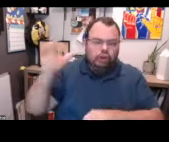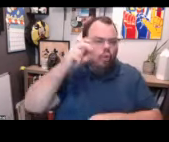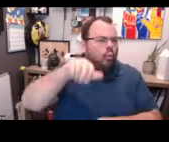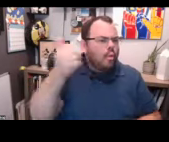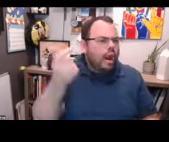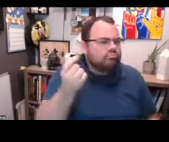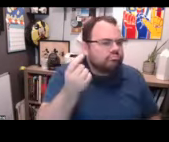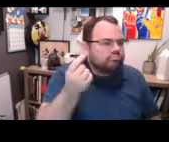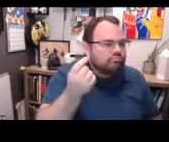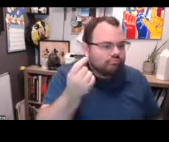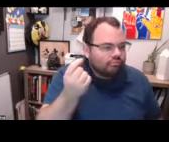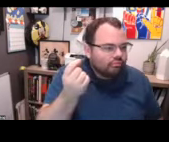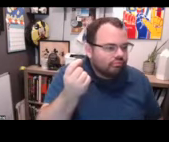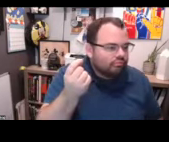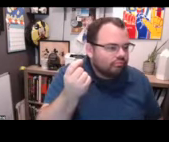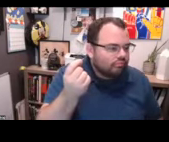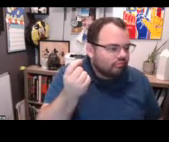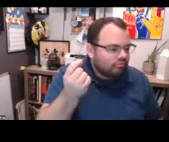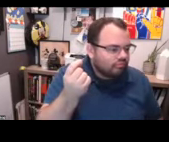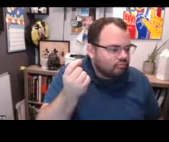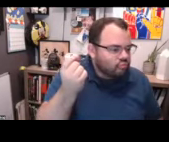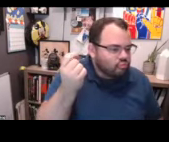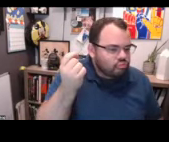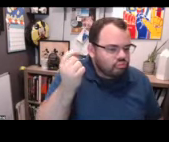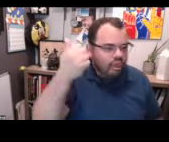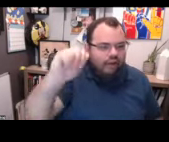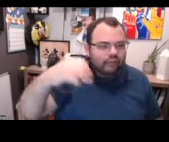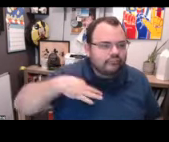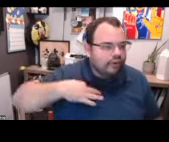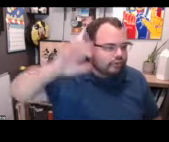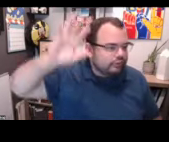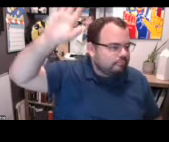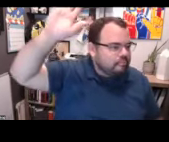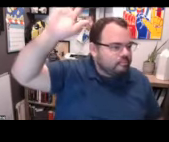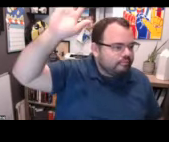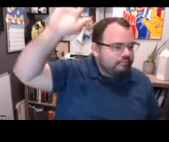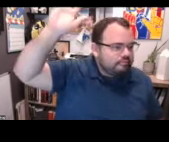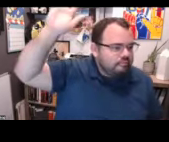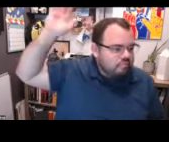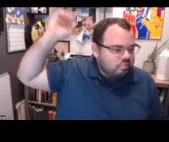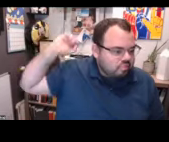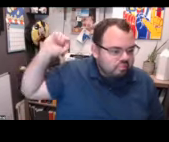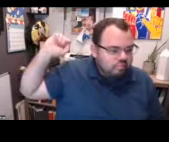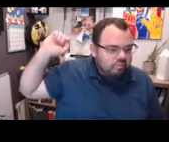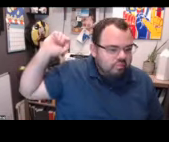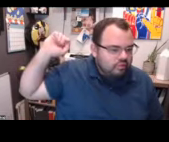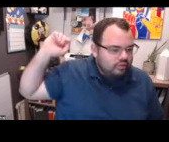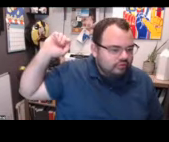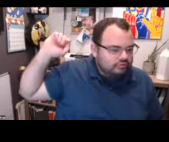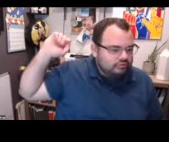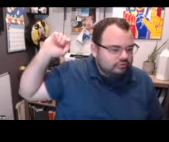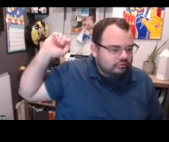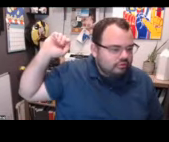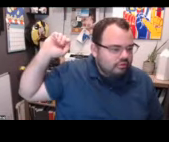What in that if that was a person's audiogram, what else do you think they could hear?